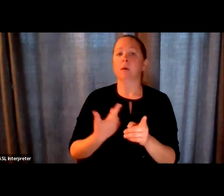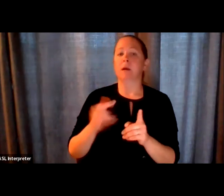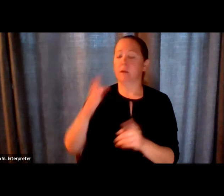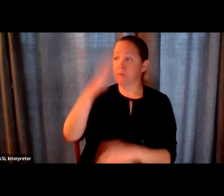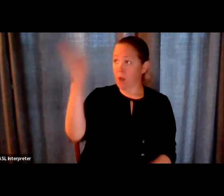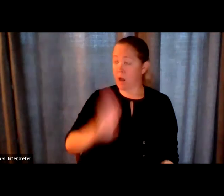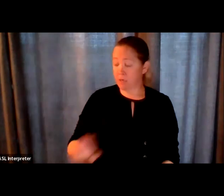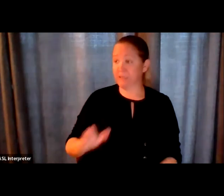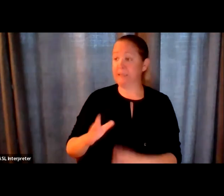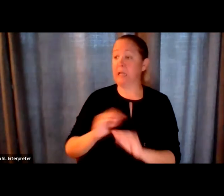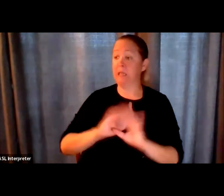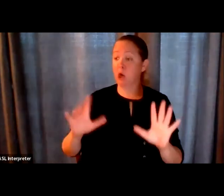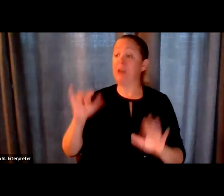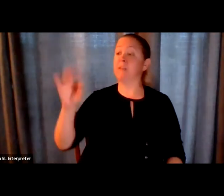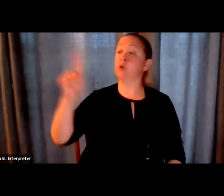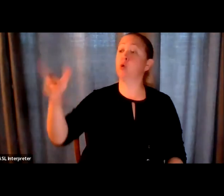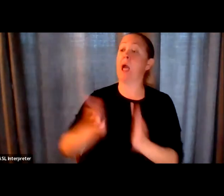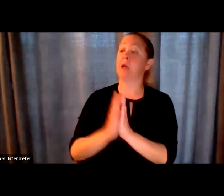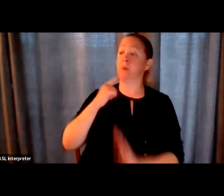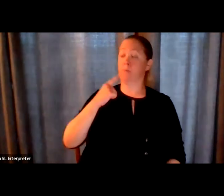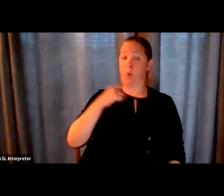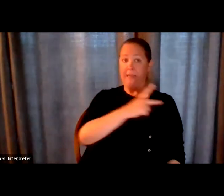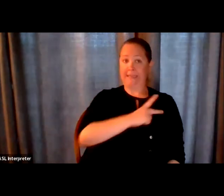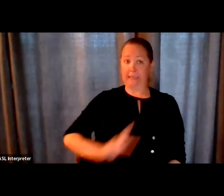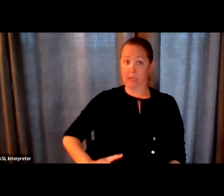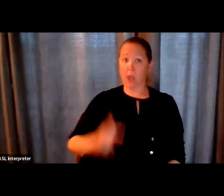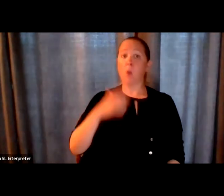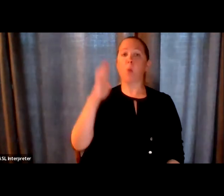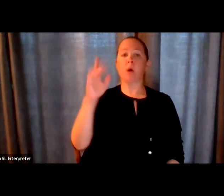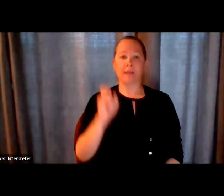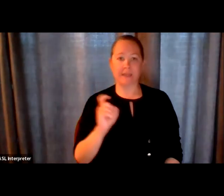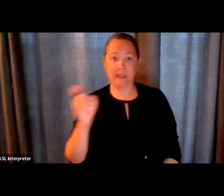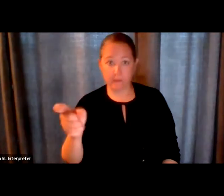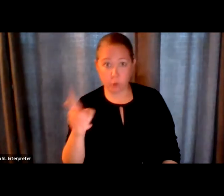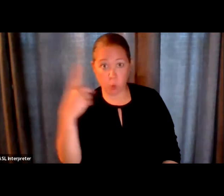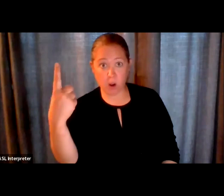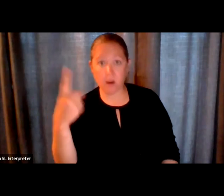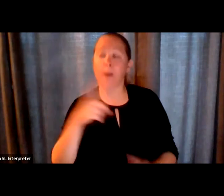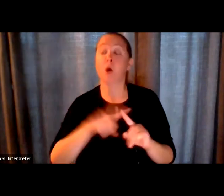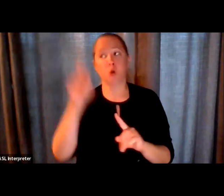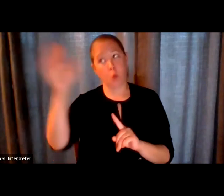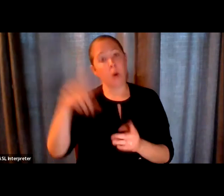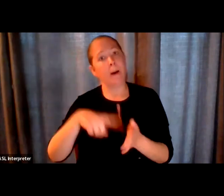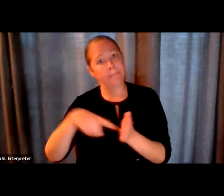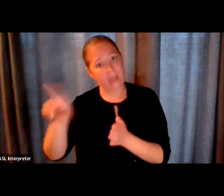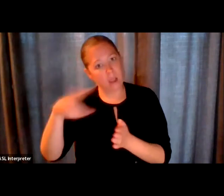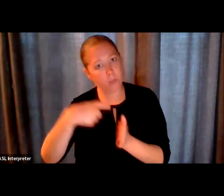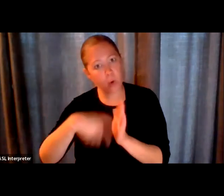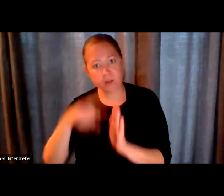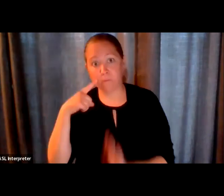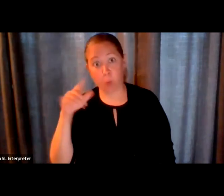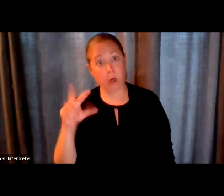for a king, I will give you one, but you will pay the price for it. And so there's a lot